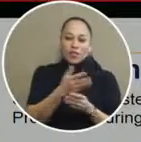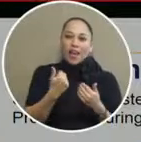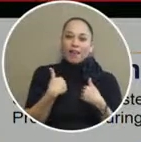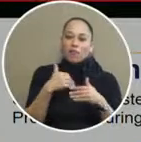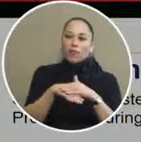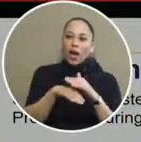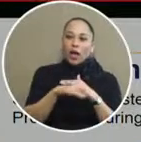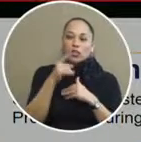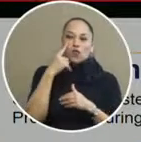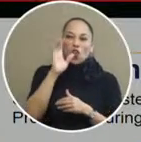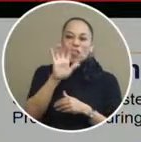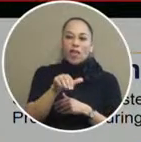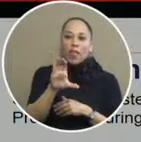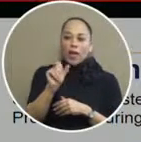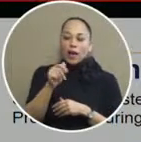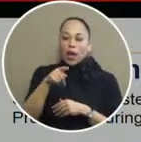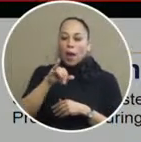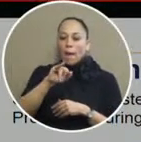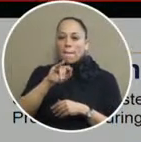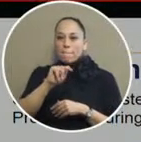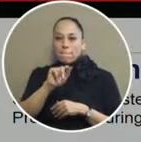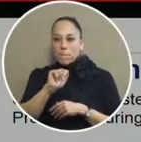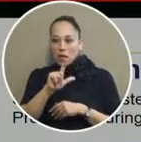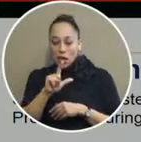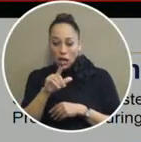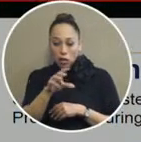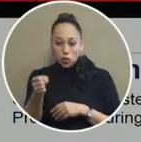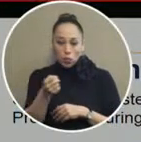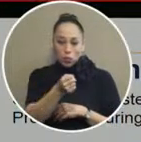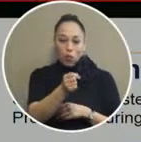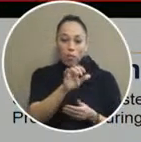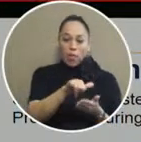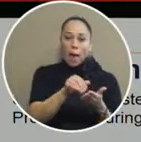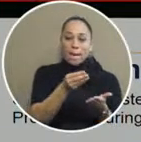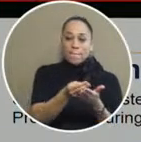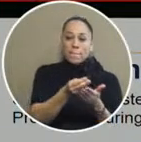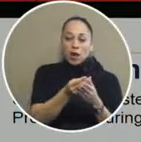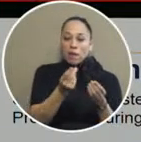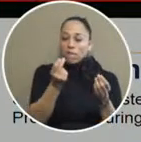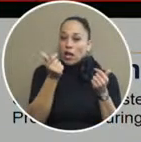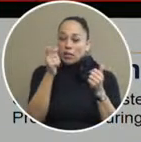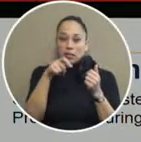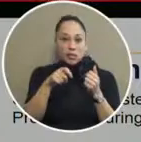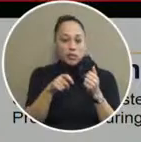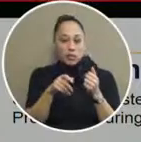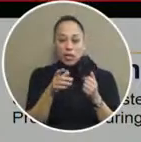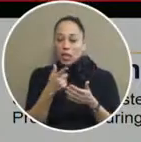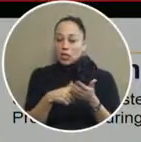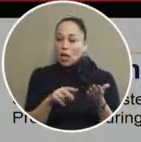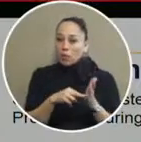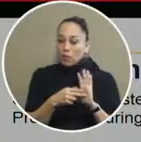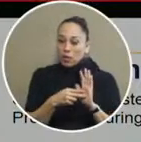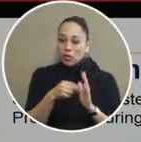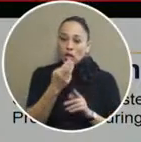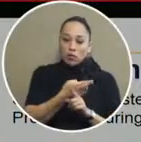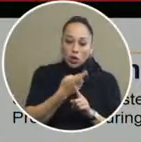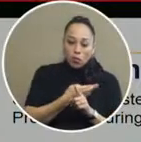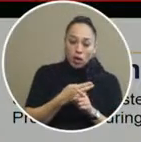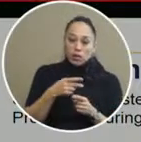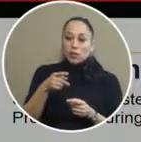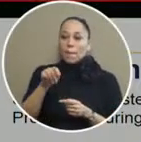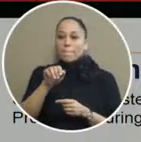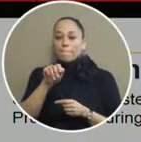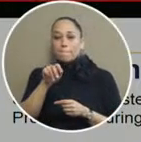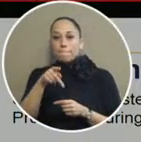access to capital to be able to allocate those dollars to their immediate needs, whether that is their rent, their